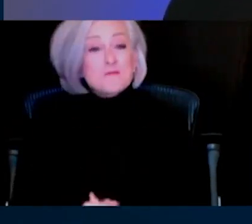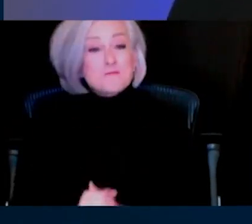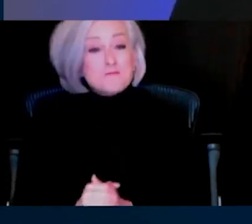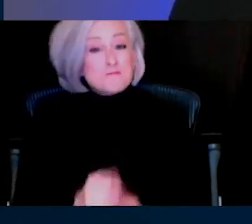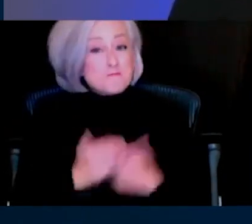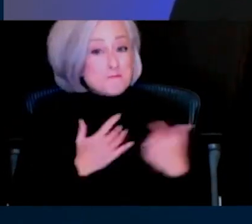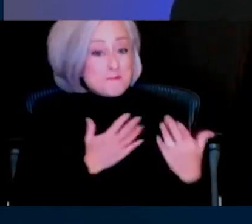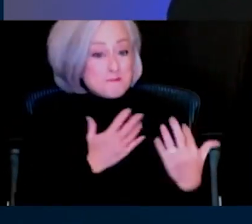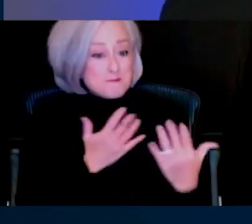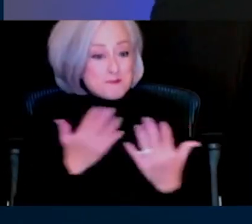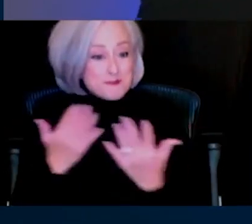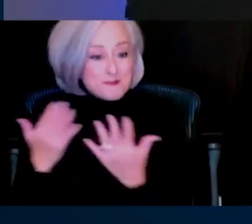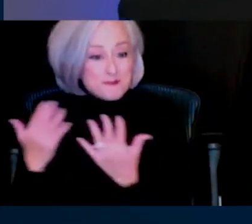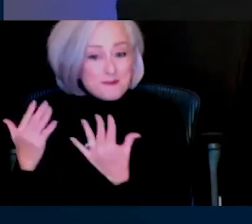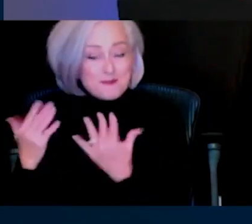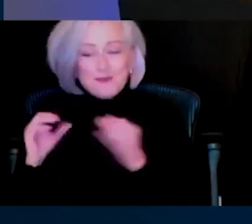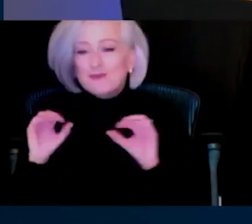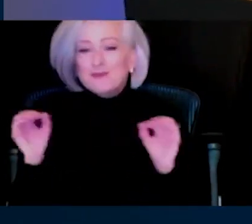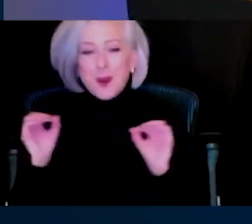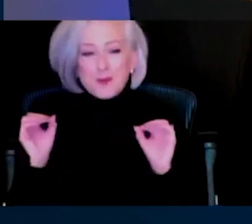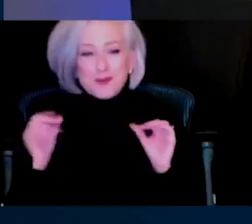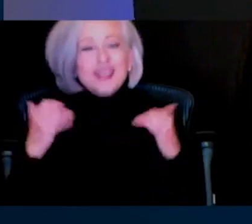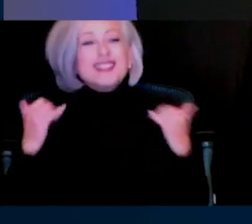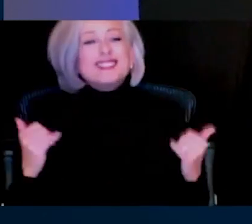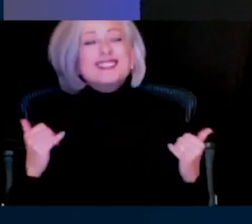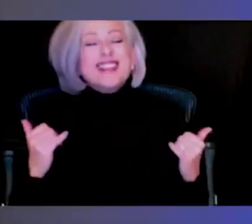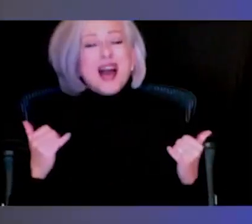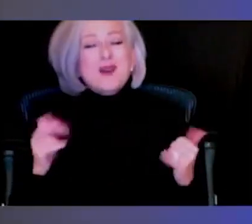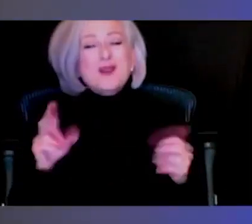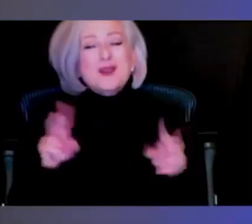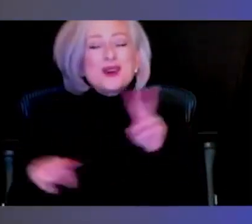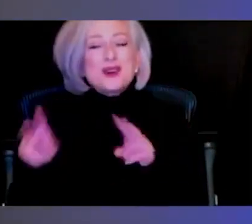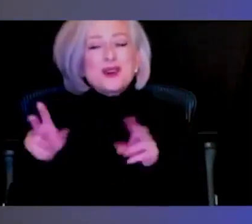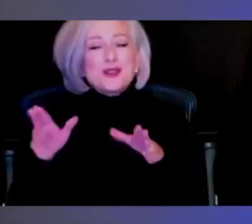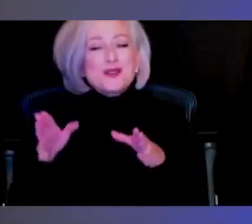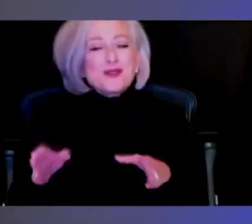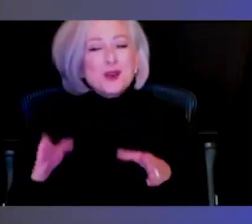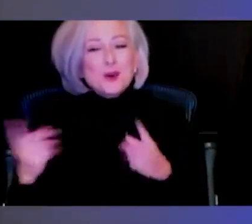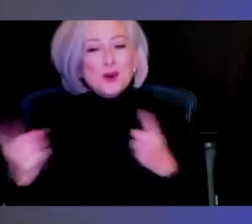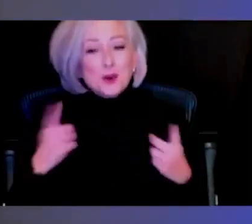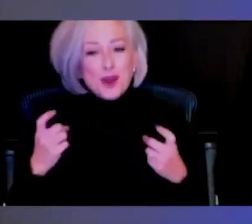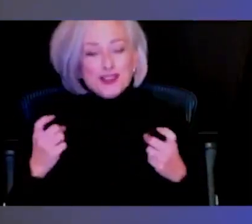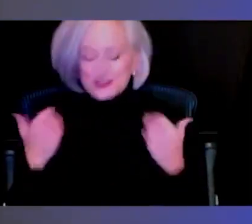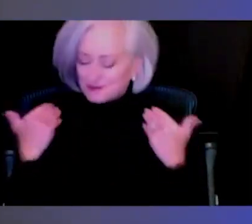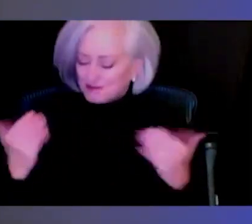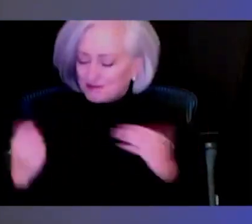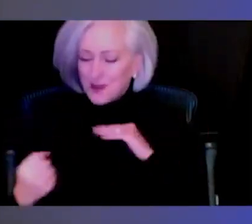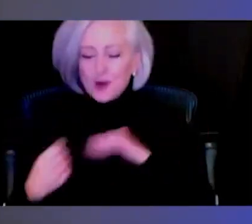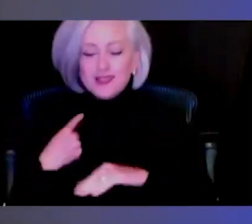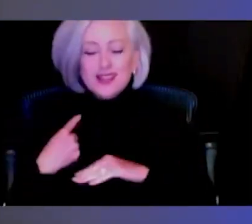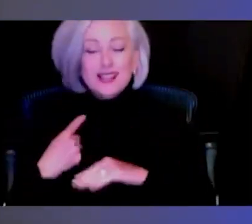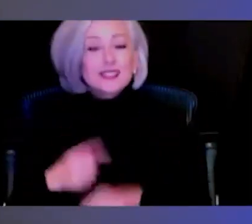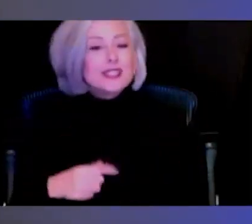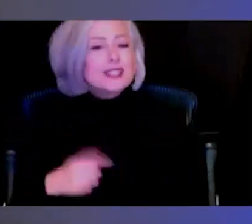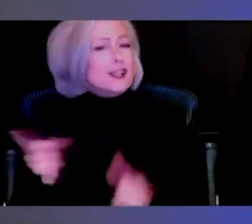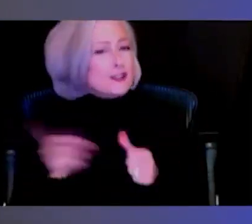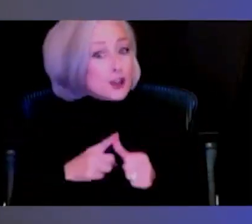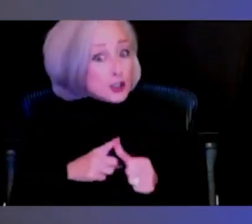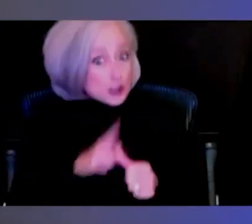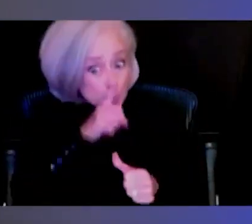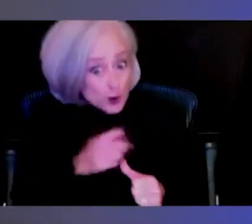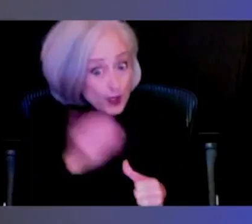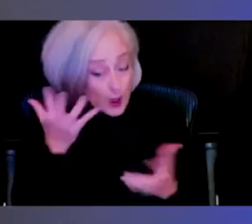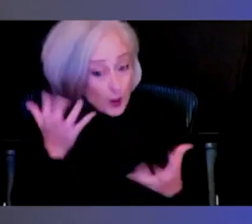Gone. Okay, we are going to get to our viewer questions here in just a bit again, so get those in. But first, do you really want to know how much people spend on looking